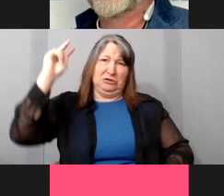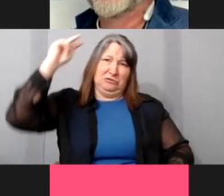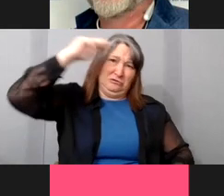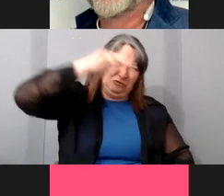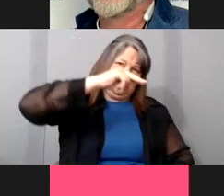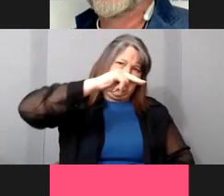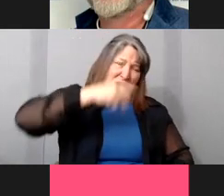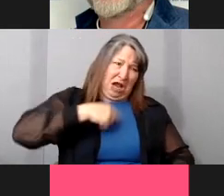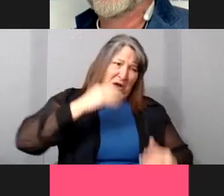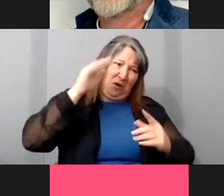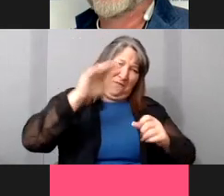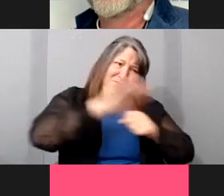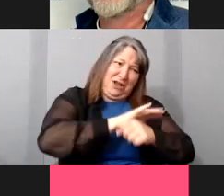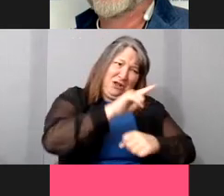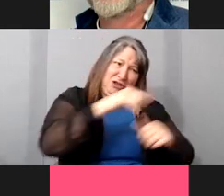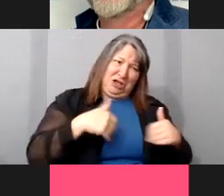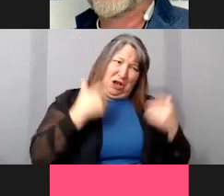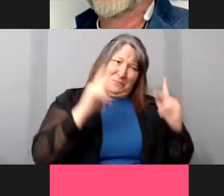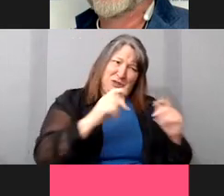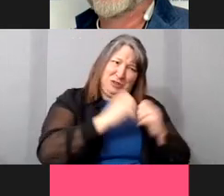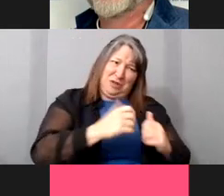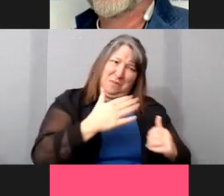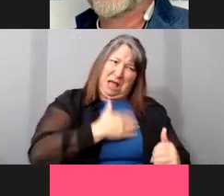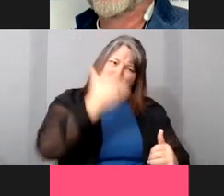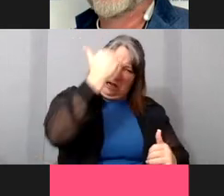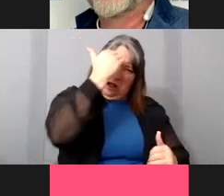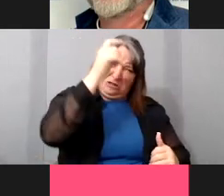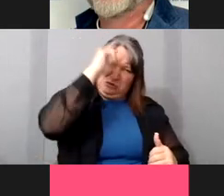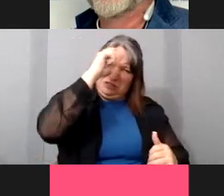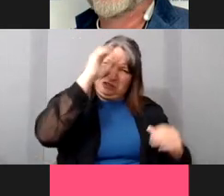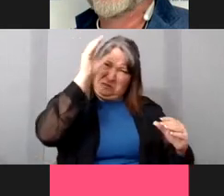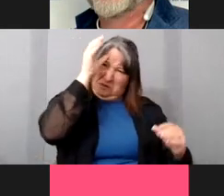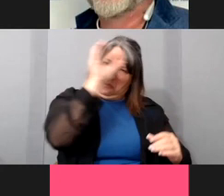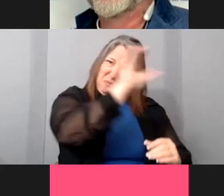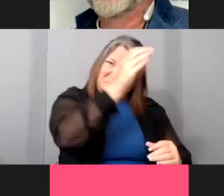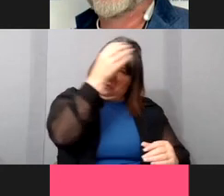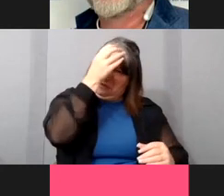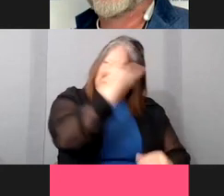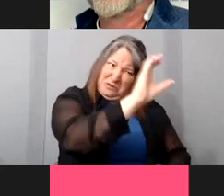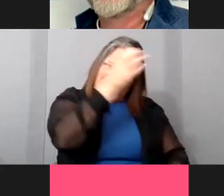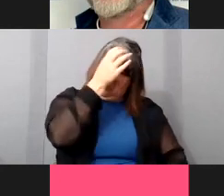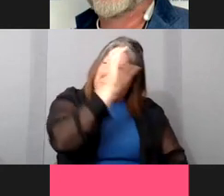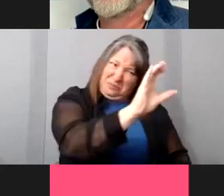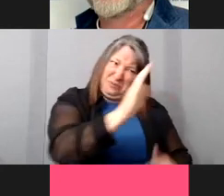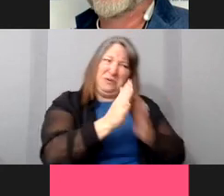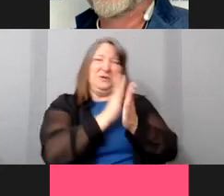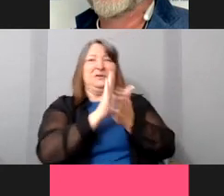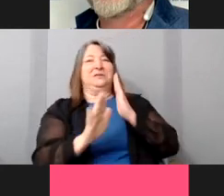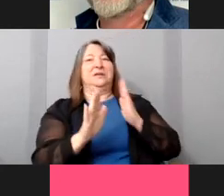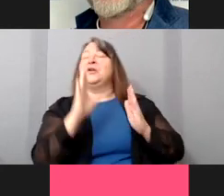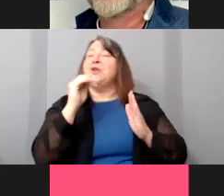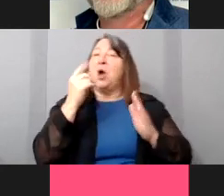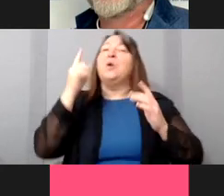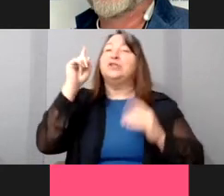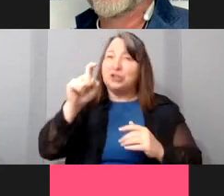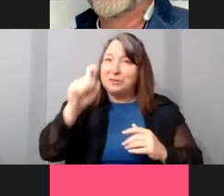young person with knowledge and wisdom. I think mentoring works best when it's youth-led and youth-centered, and that young person is